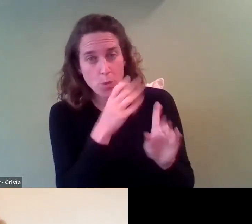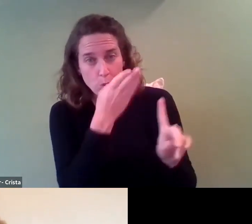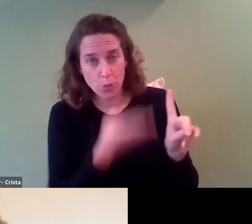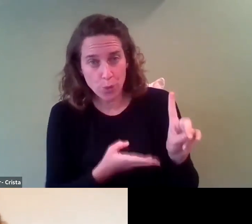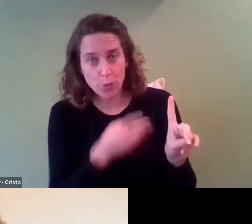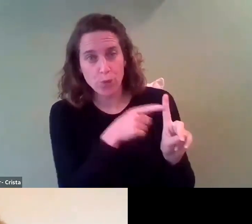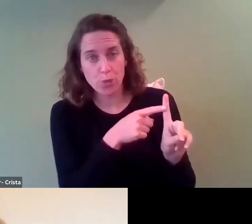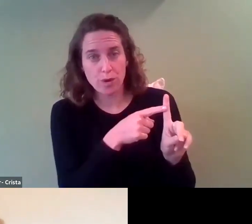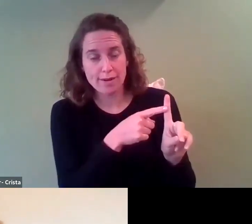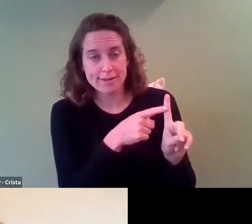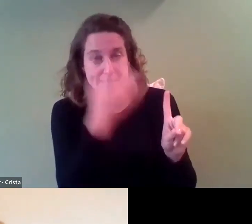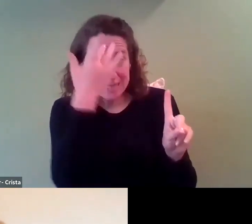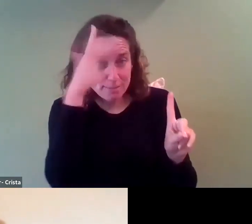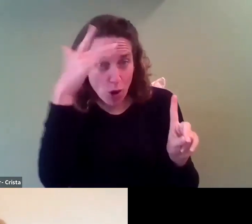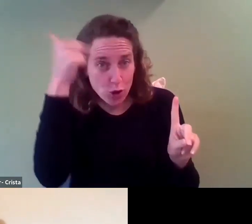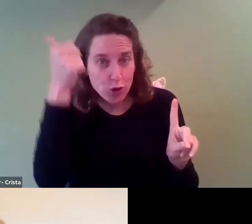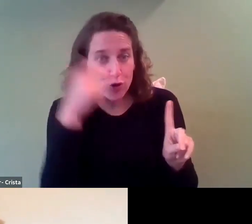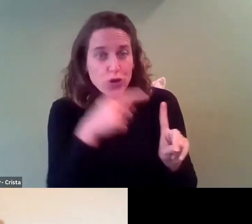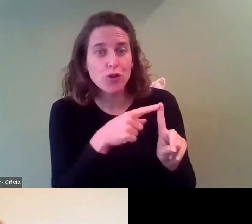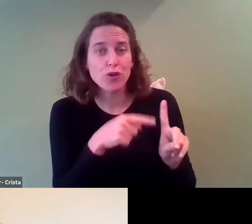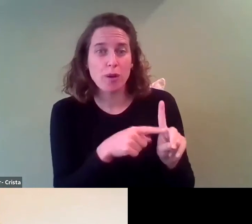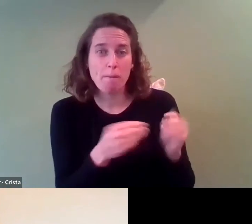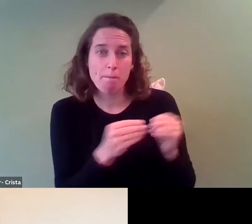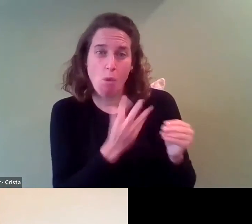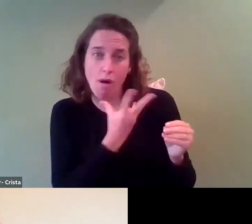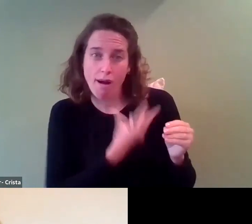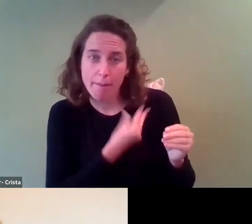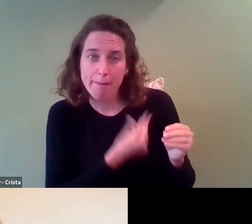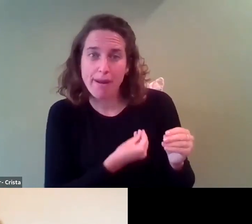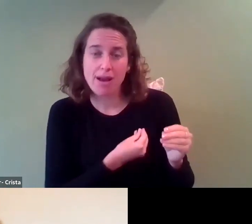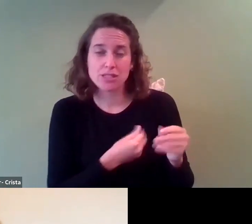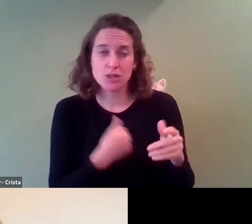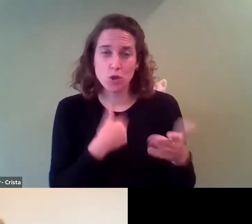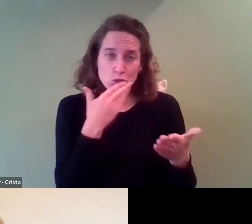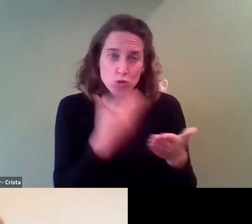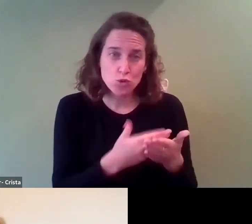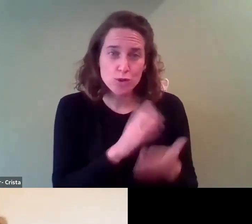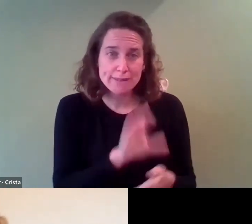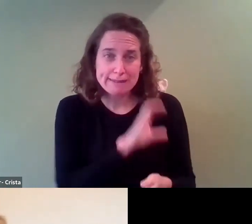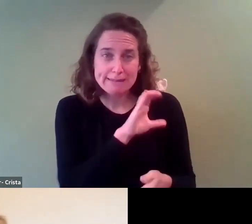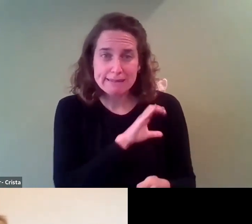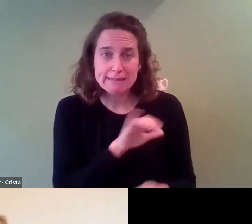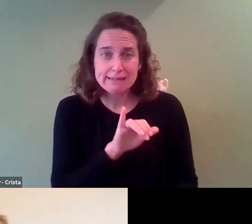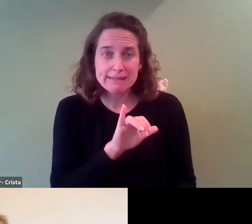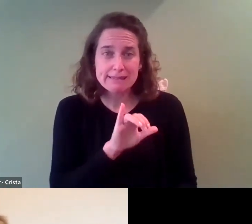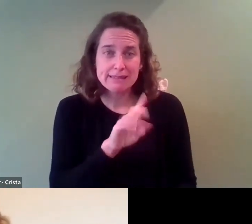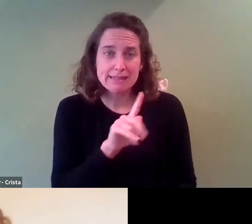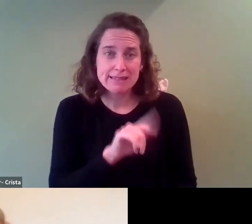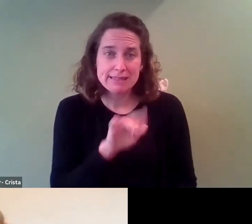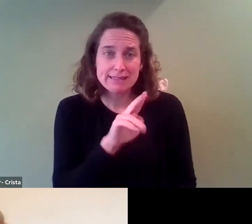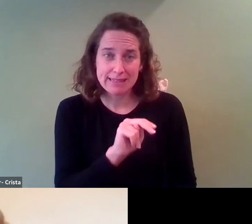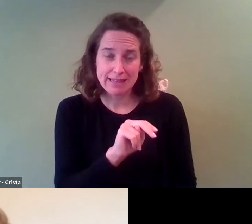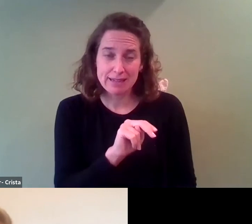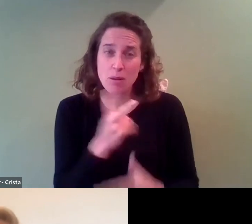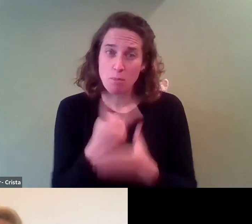more compassionate, more respectful person. In other words, a good citizen in both the digital space